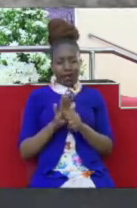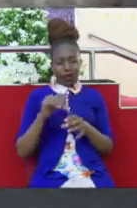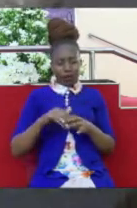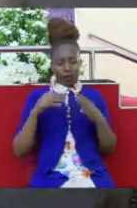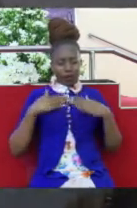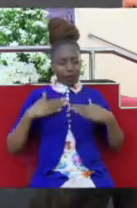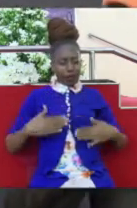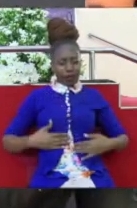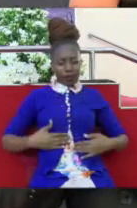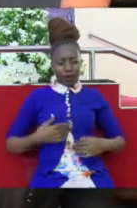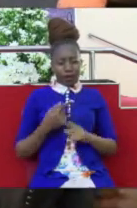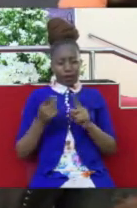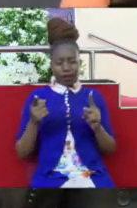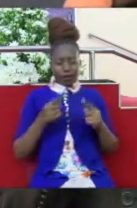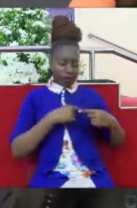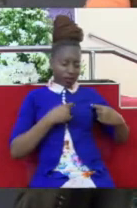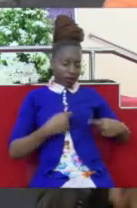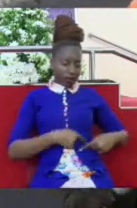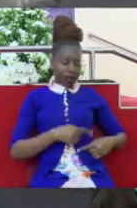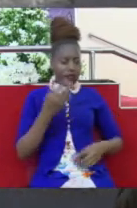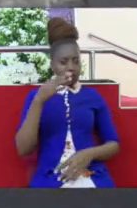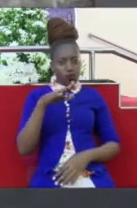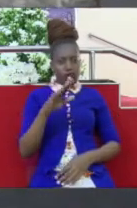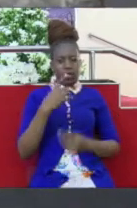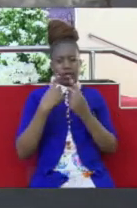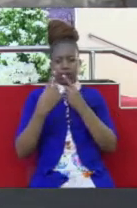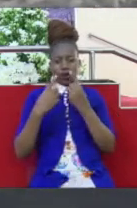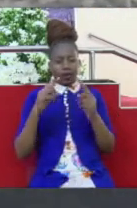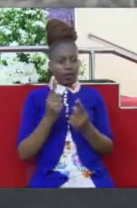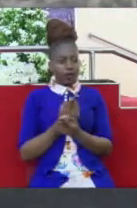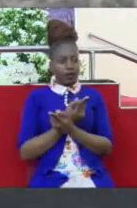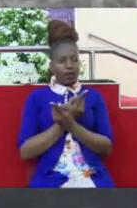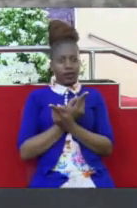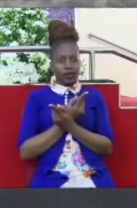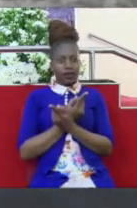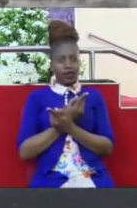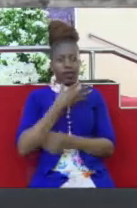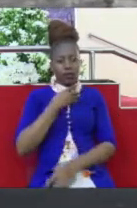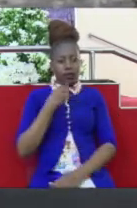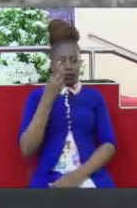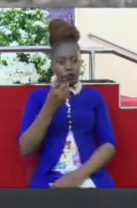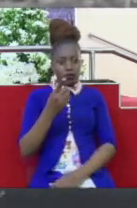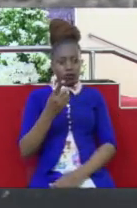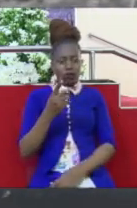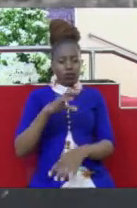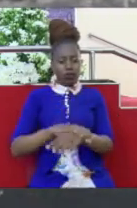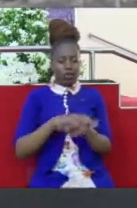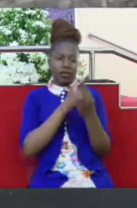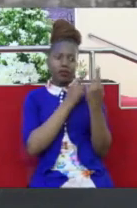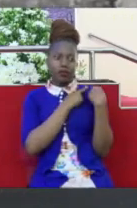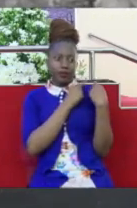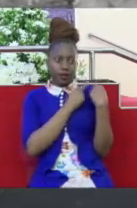need to do something anyway. Lakini moyo wako utakwambia ni lazima nifanye kitu pale. Rhonda, being a police officer, Rana kuwa yeye